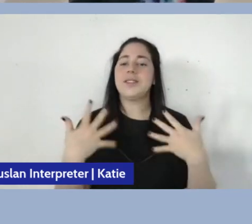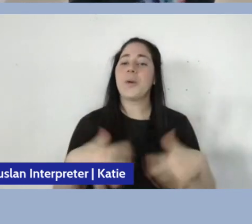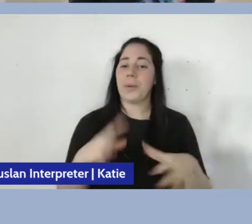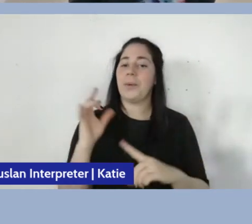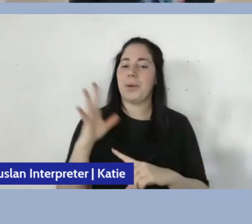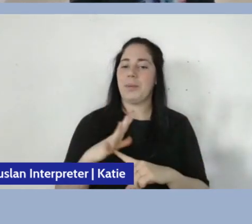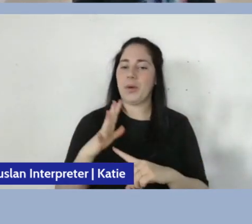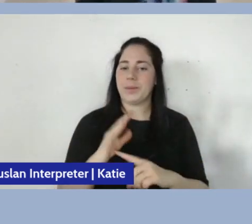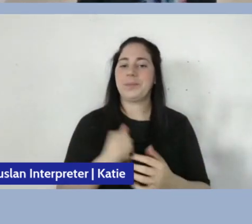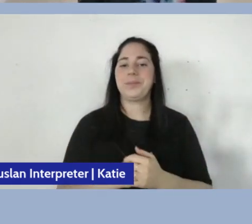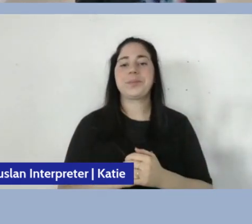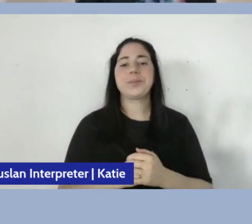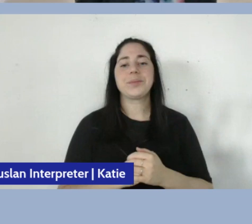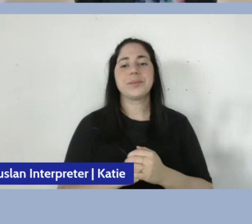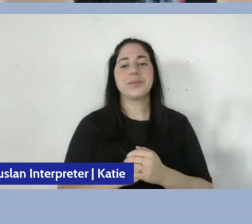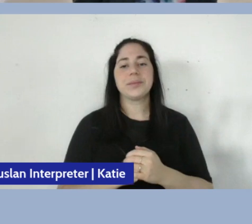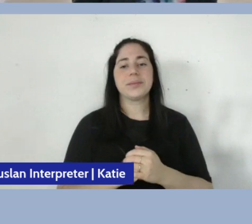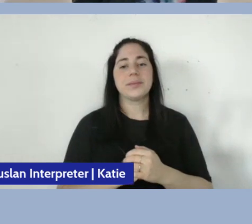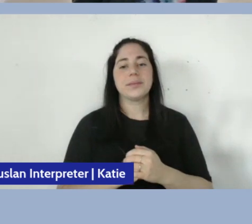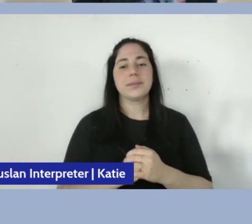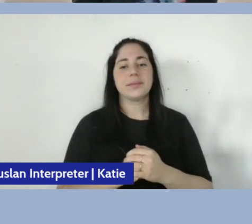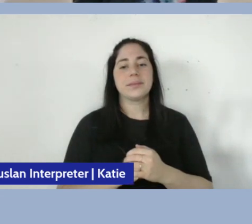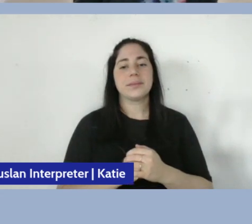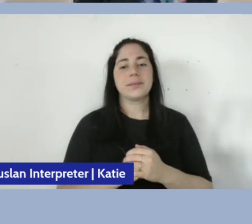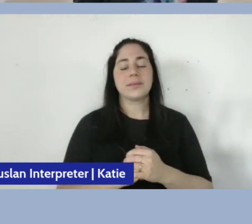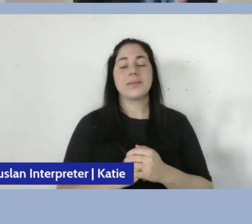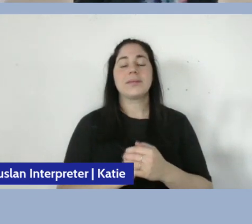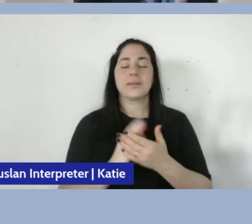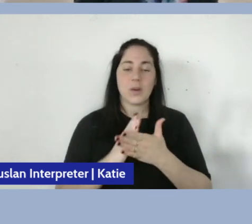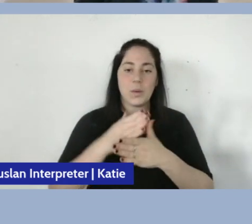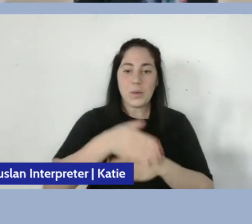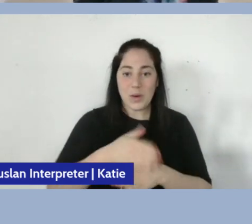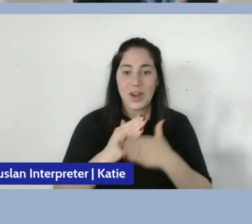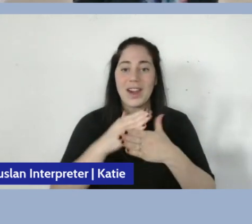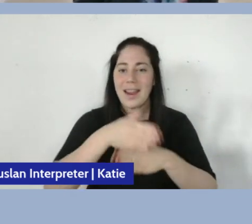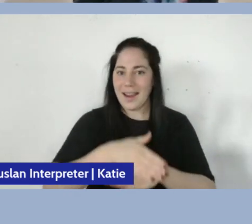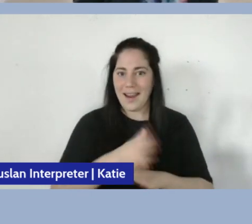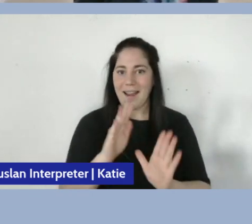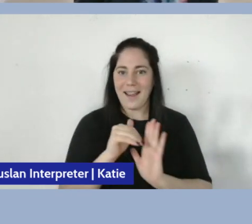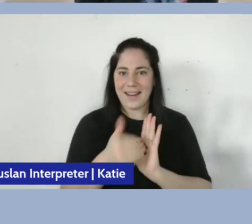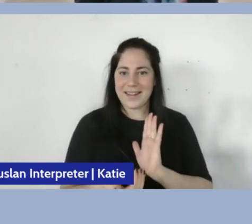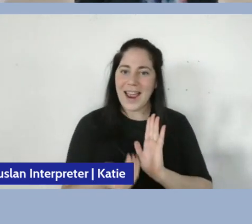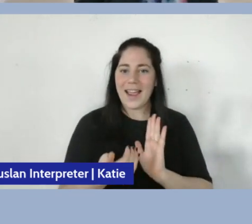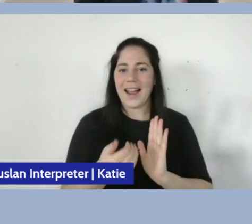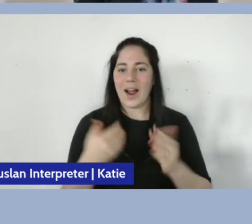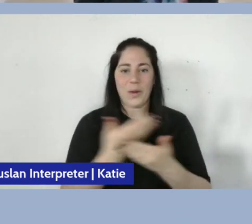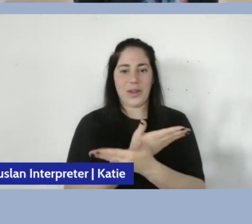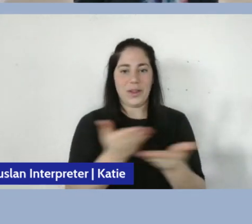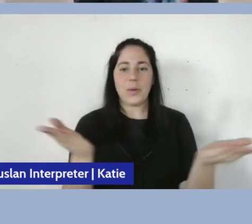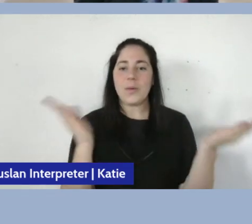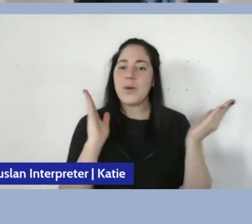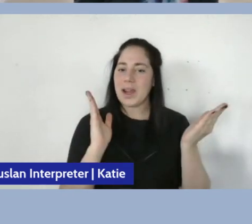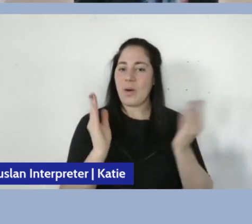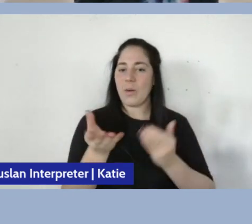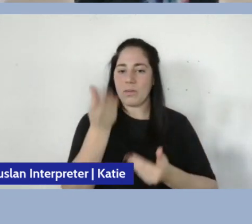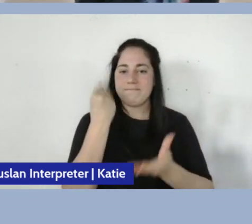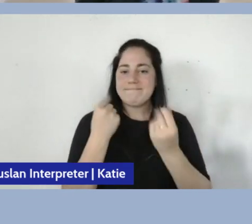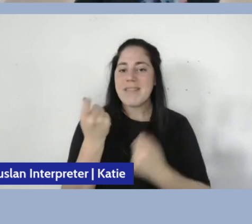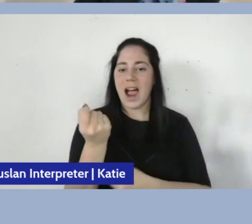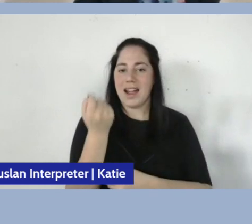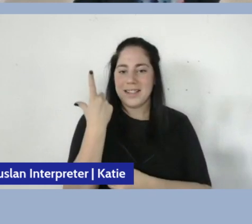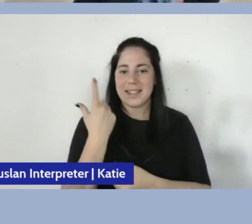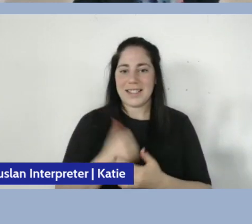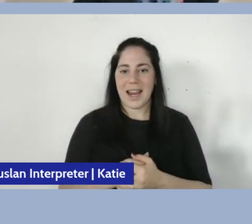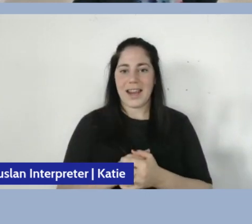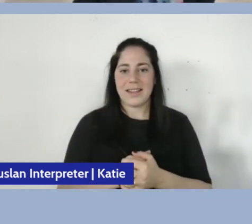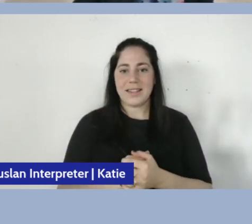I guess what we're doing, we're really working hard at the moment to make sure that people get those messages. We did a webinar last week with over